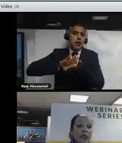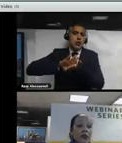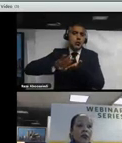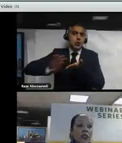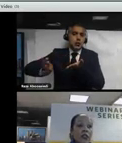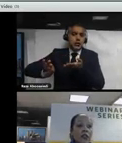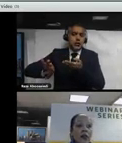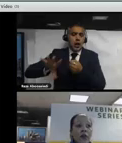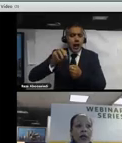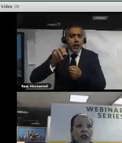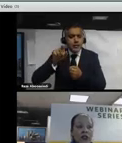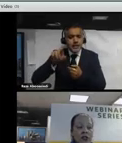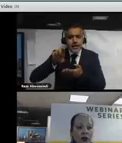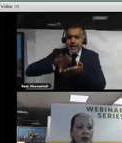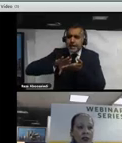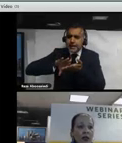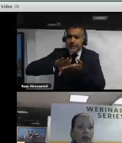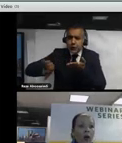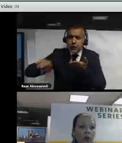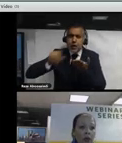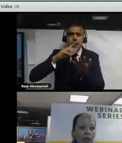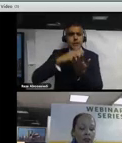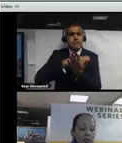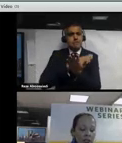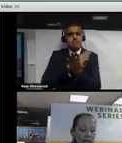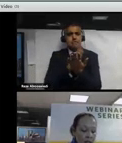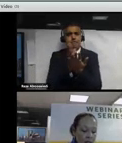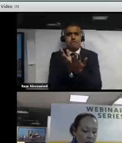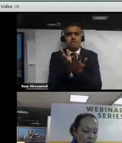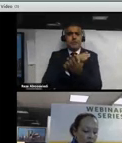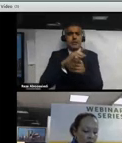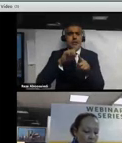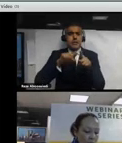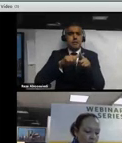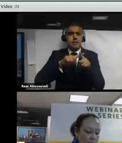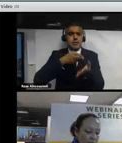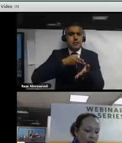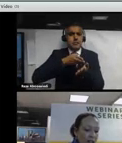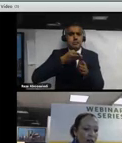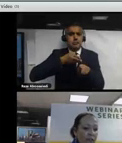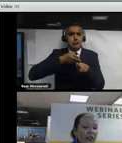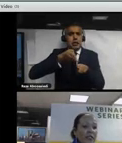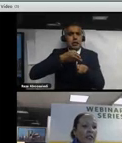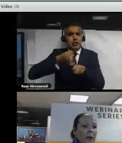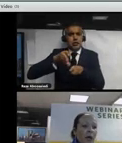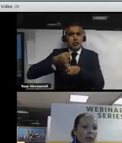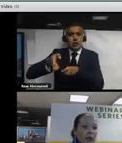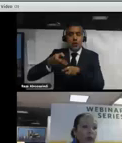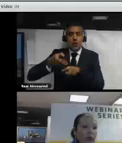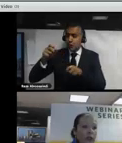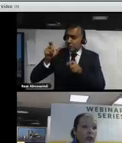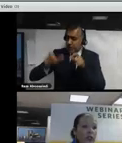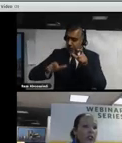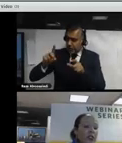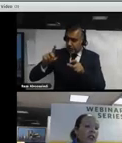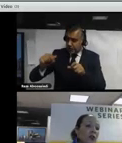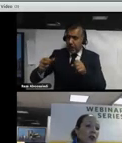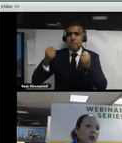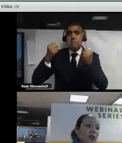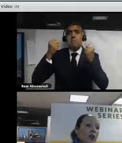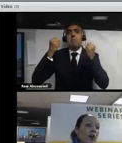this exclusion ranges across a whole range of sectors. So they face multiple